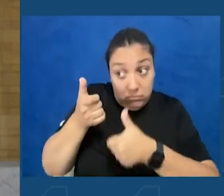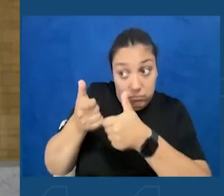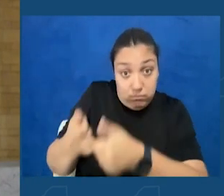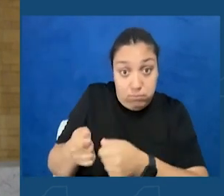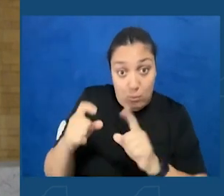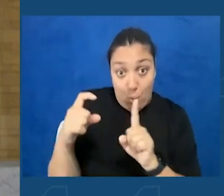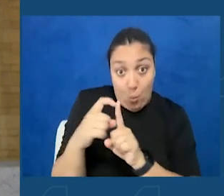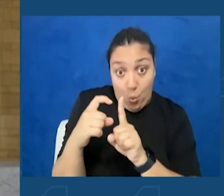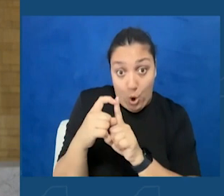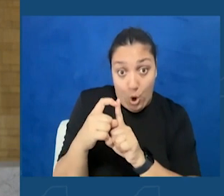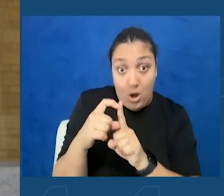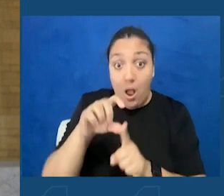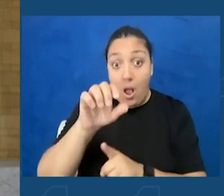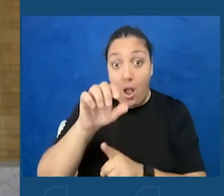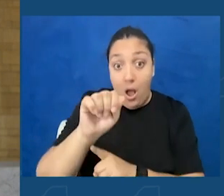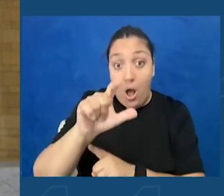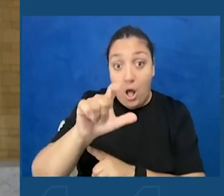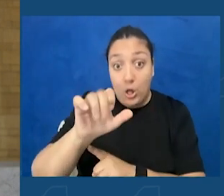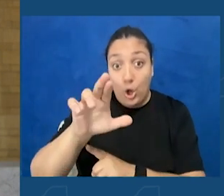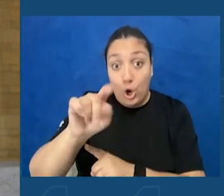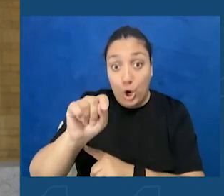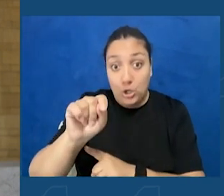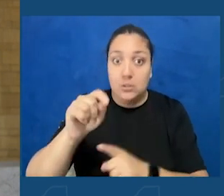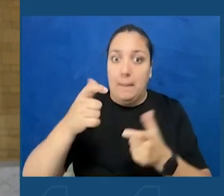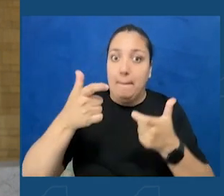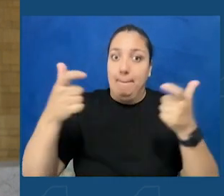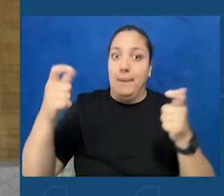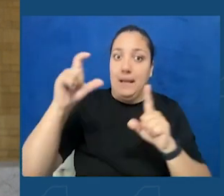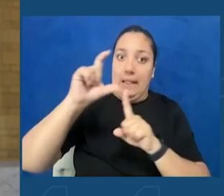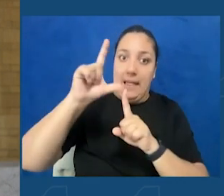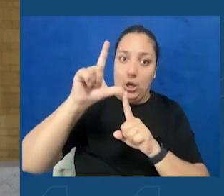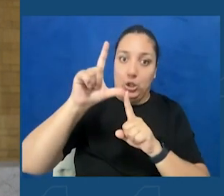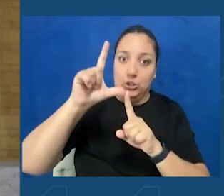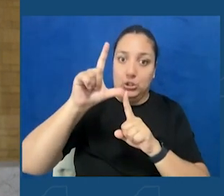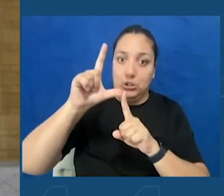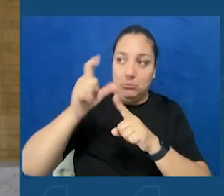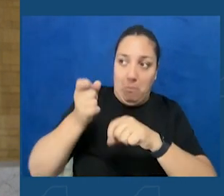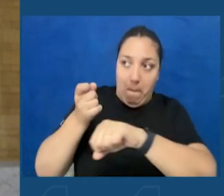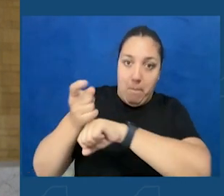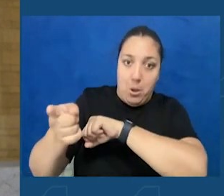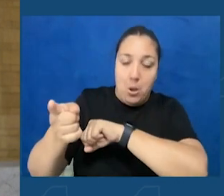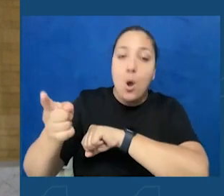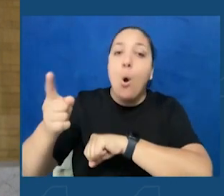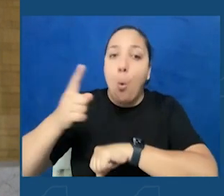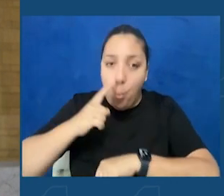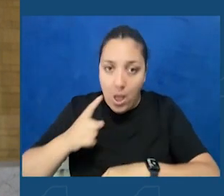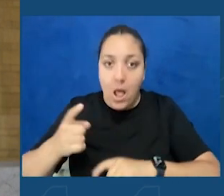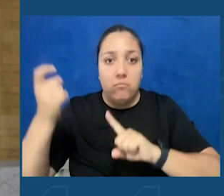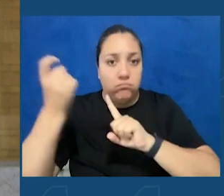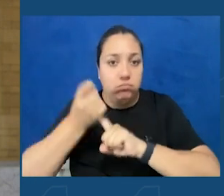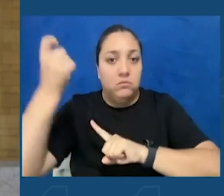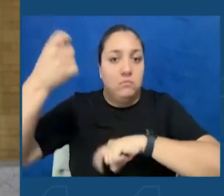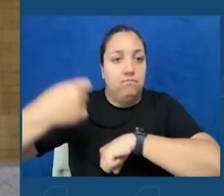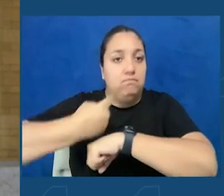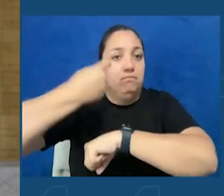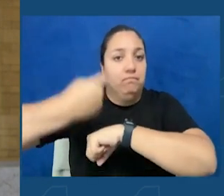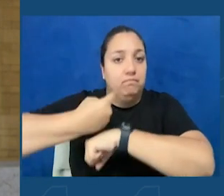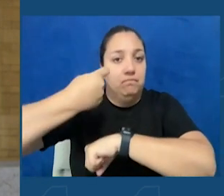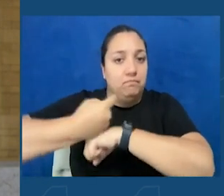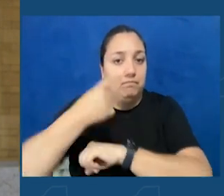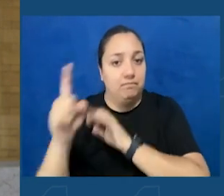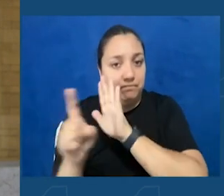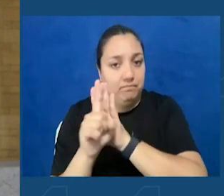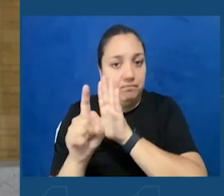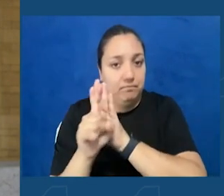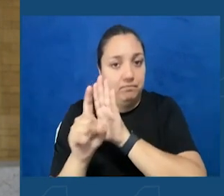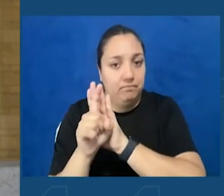your weather and disruption alerts. We're excited to be able to provide this additional service to our customers. And thank you again, Governor, for